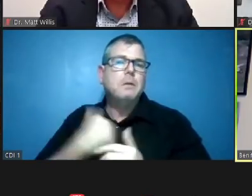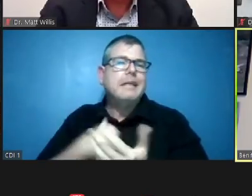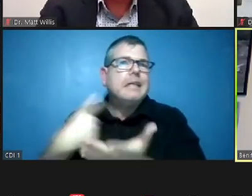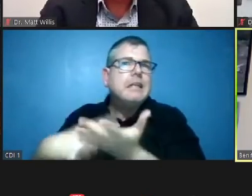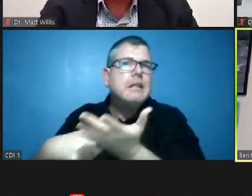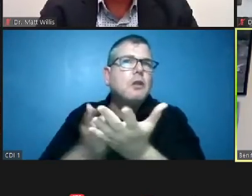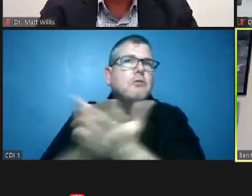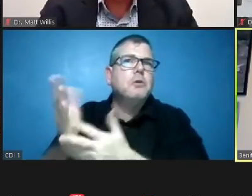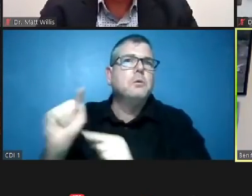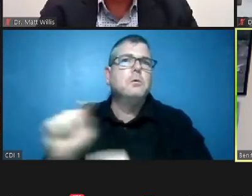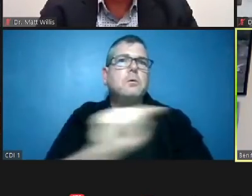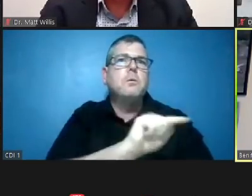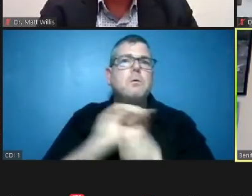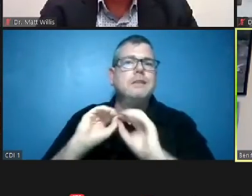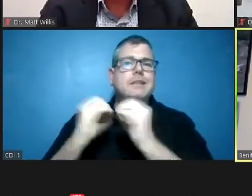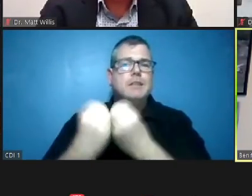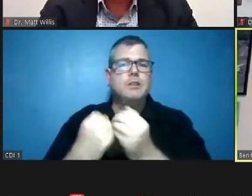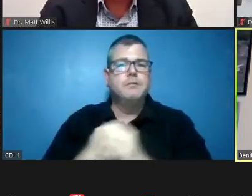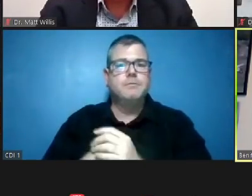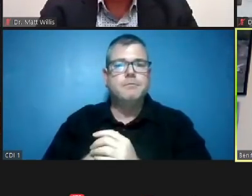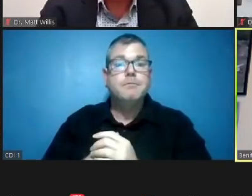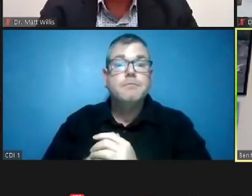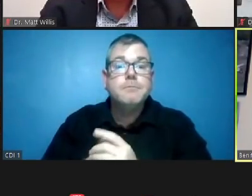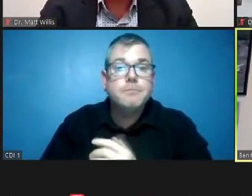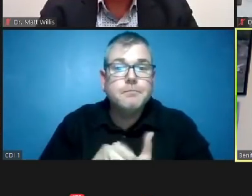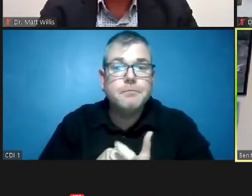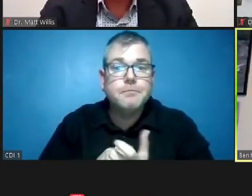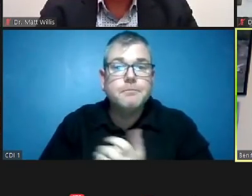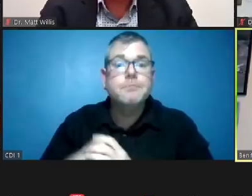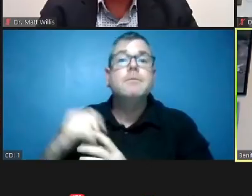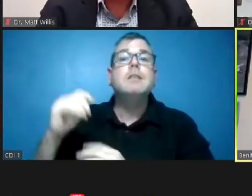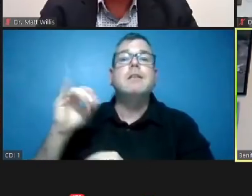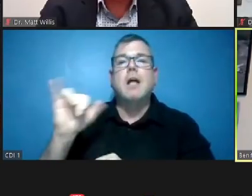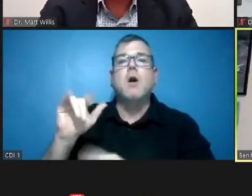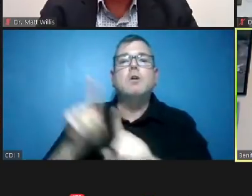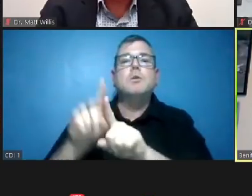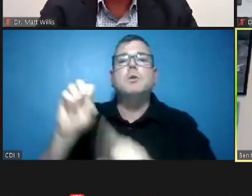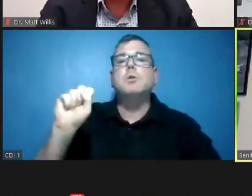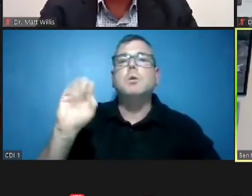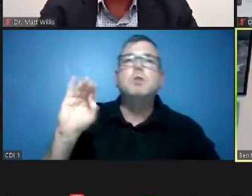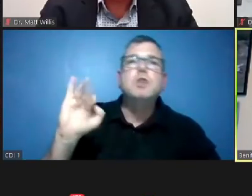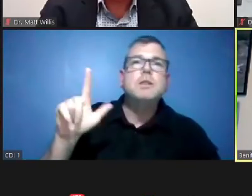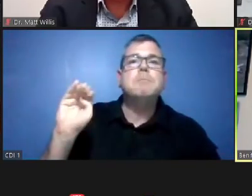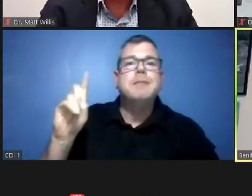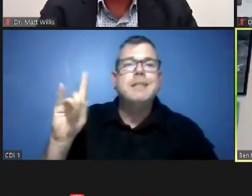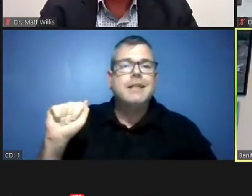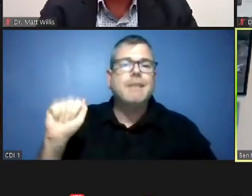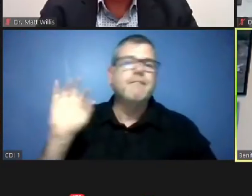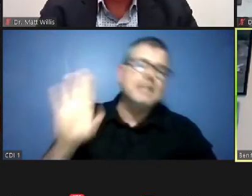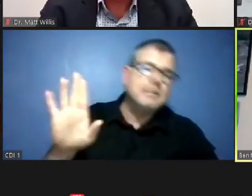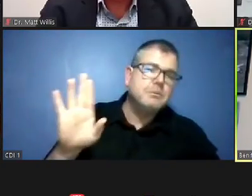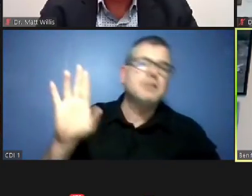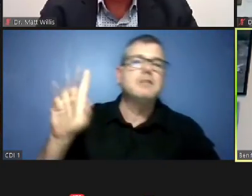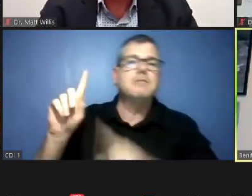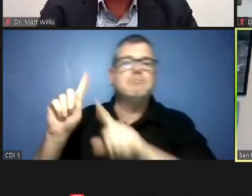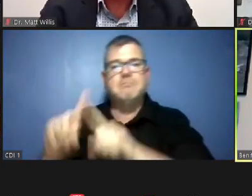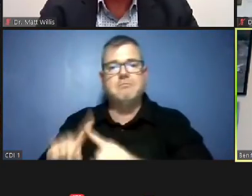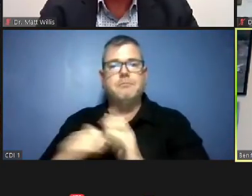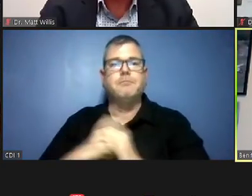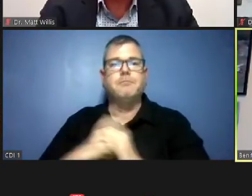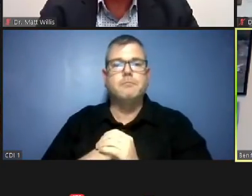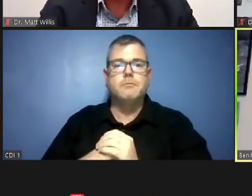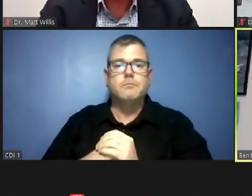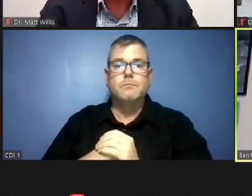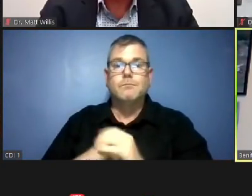media. We are going to have available, in addition to the website, a phone number. You can